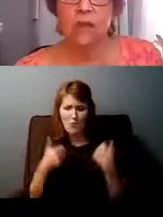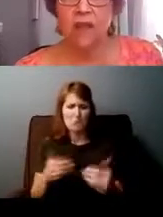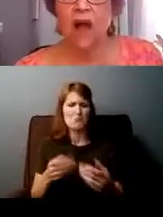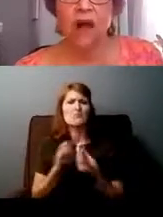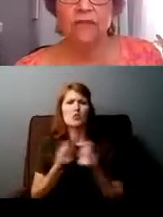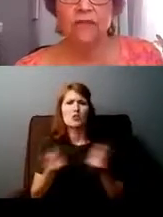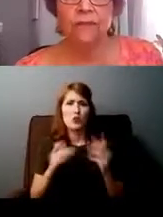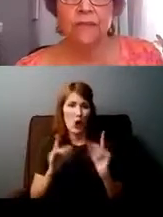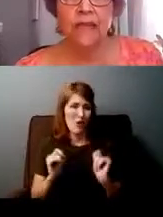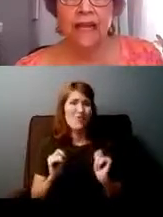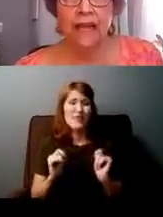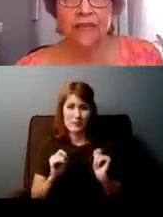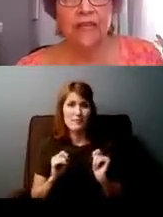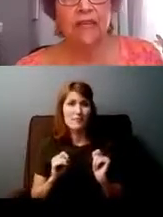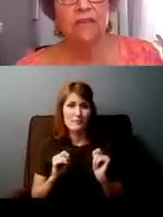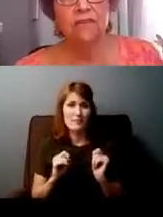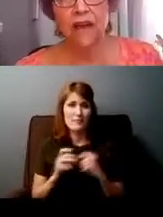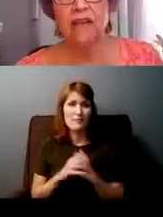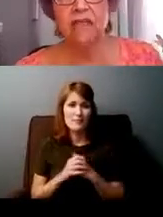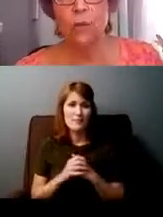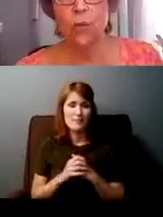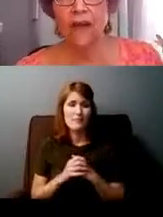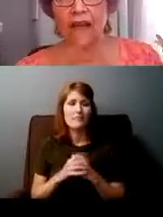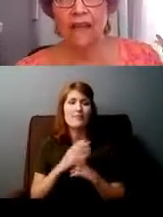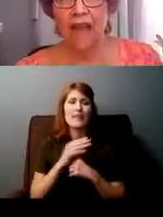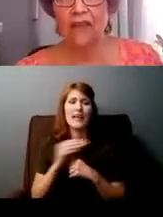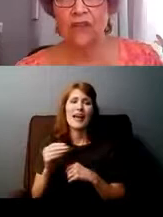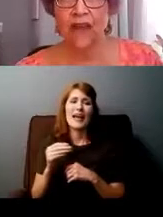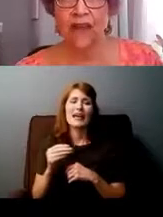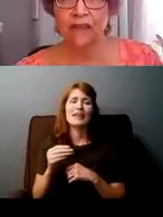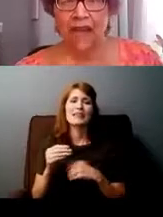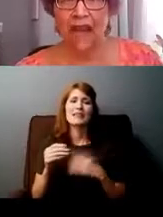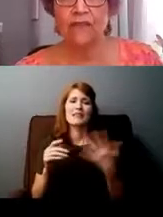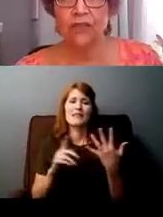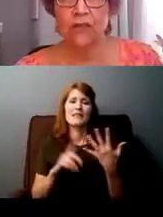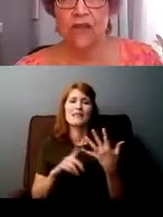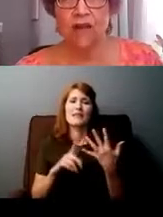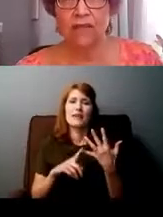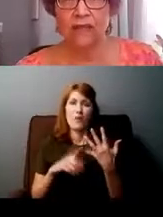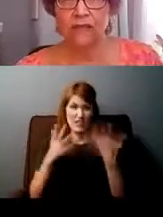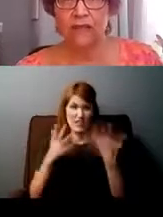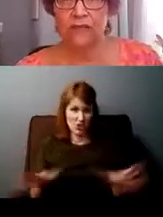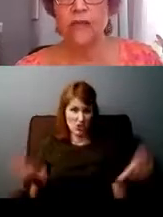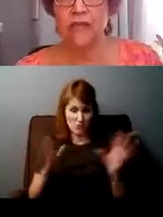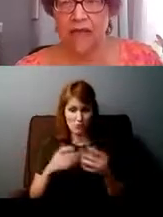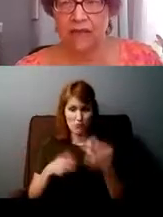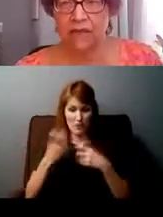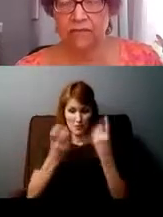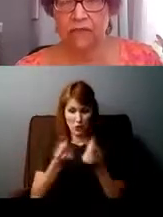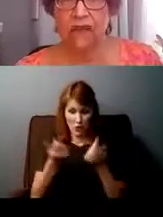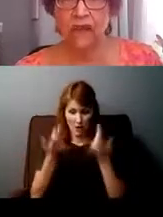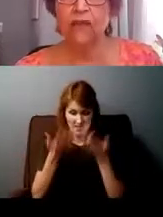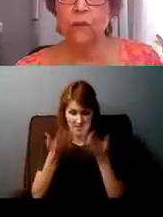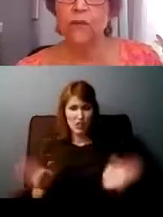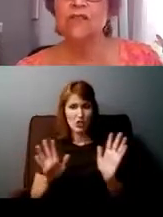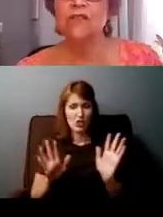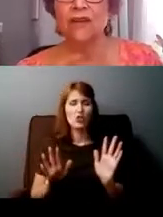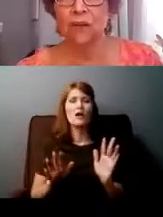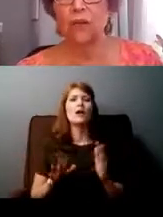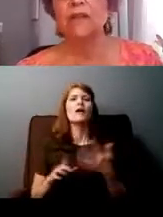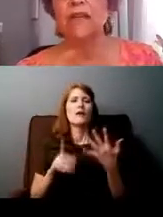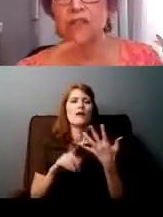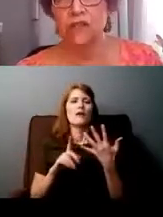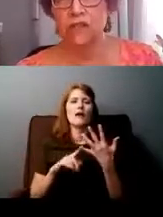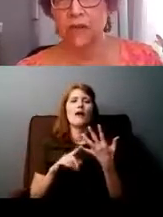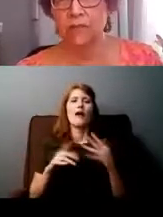it resolved. And then find some way after that, after you've solved it, to reset and then restart